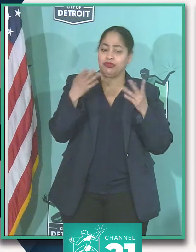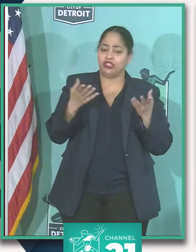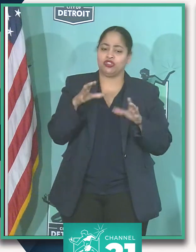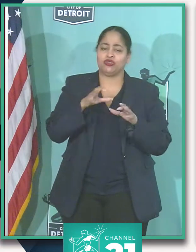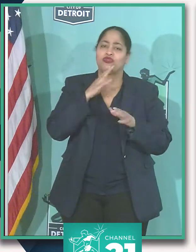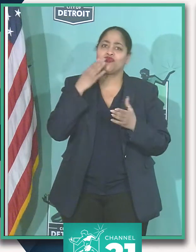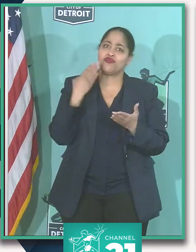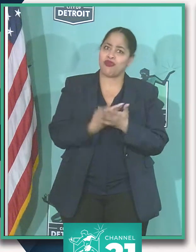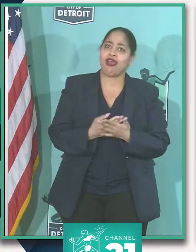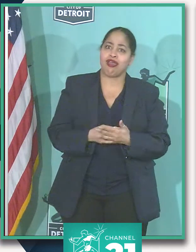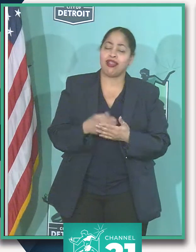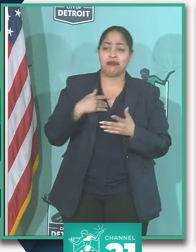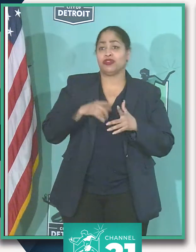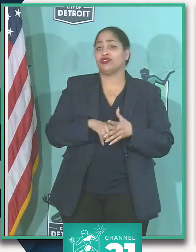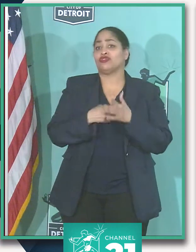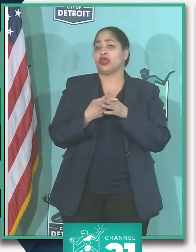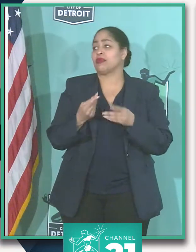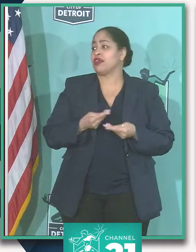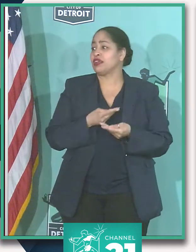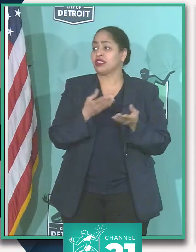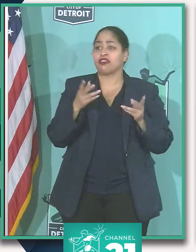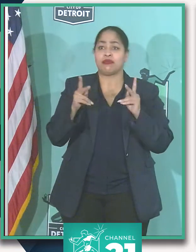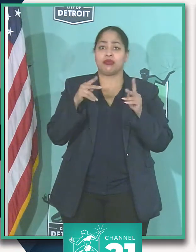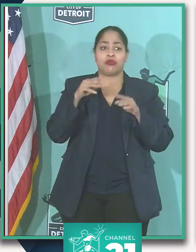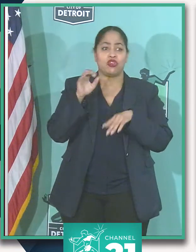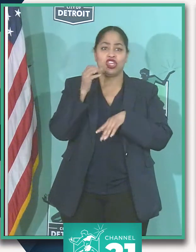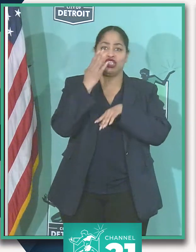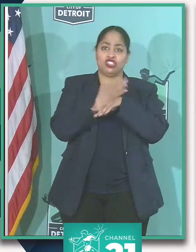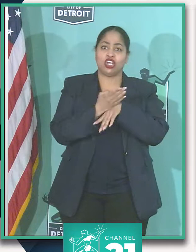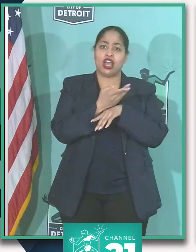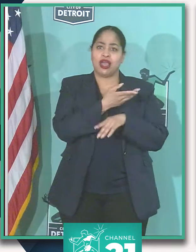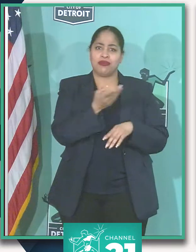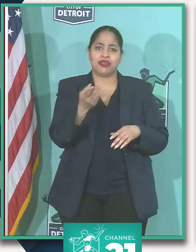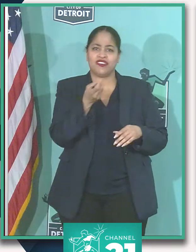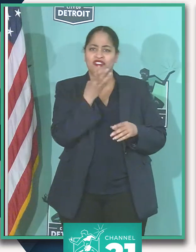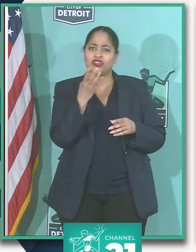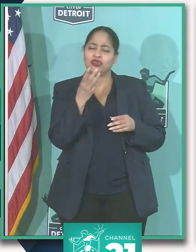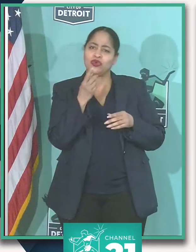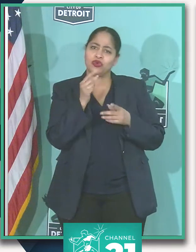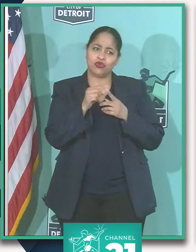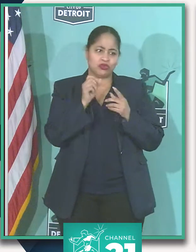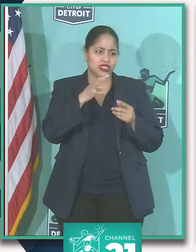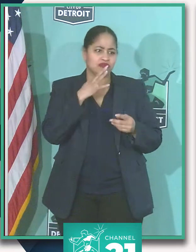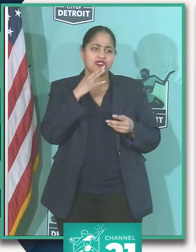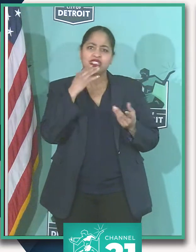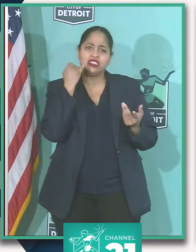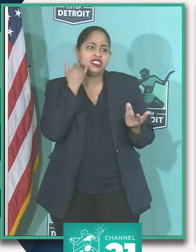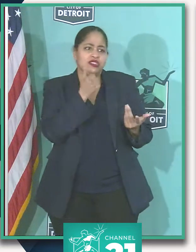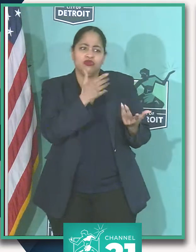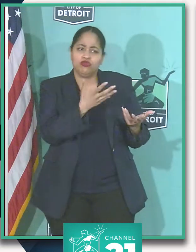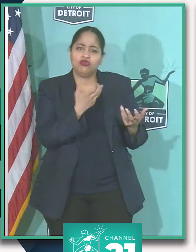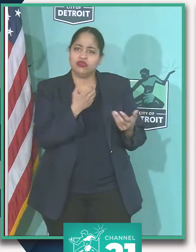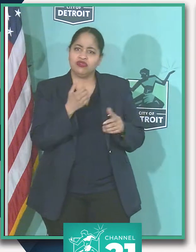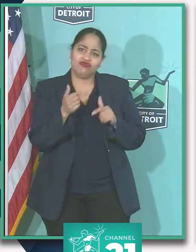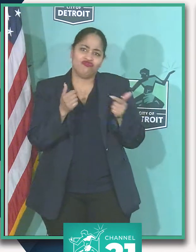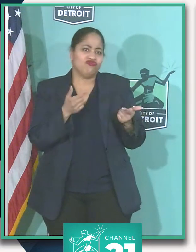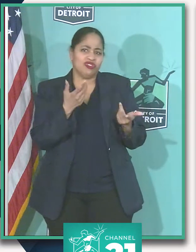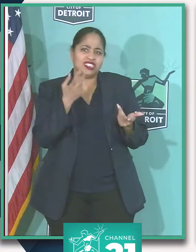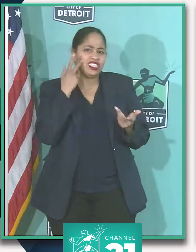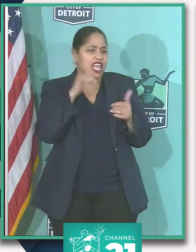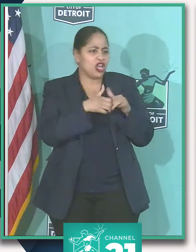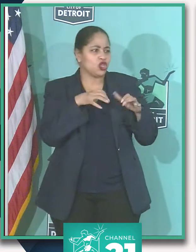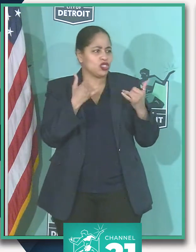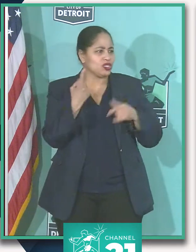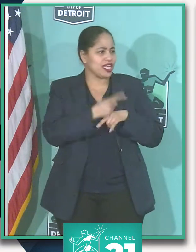doing so well. But let me start by giving our folks on the job a chance to say a few words, and start with Hakeem Berry, our COO. Talk about how it's going over there